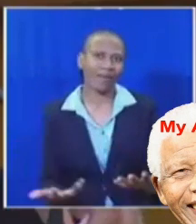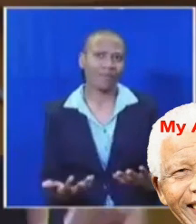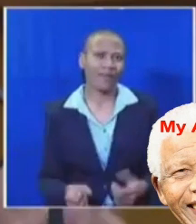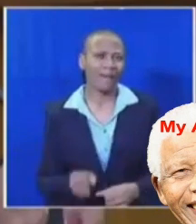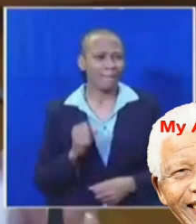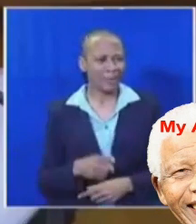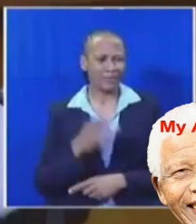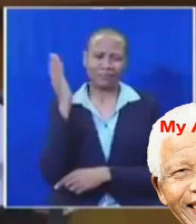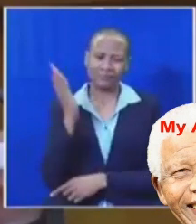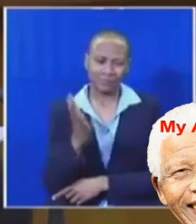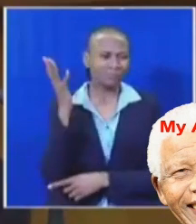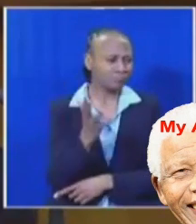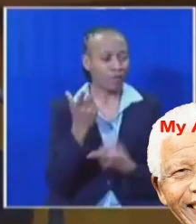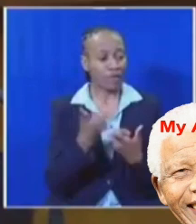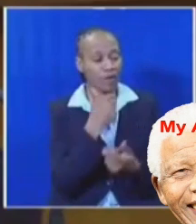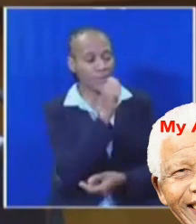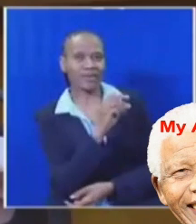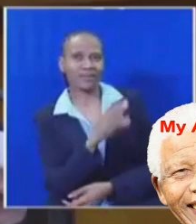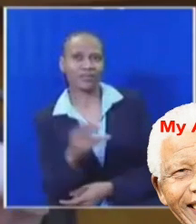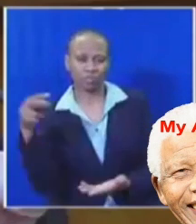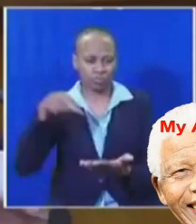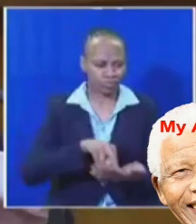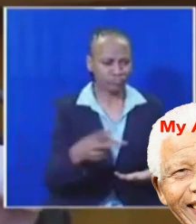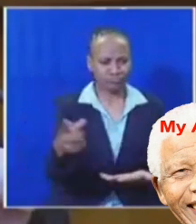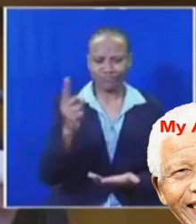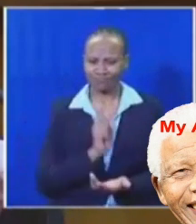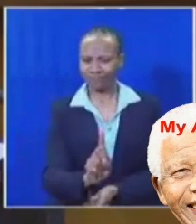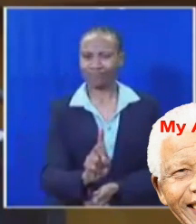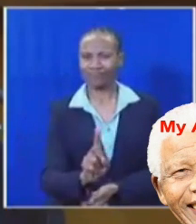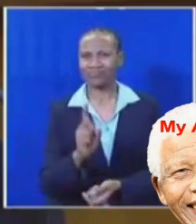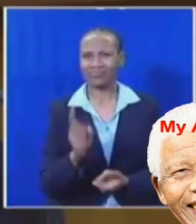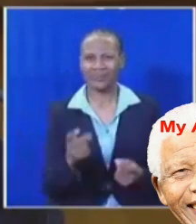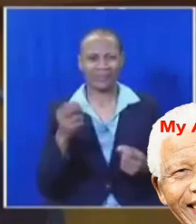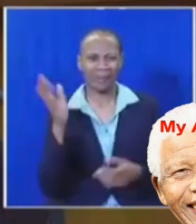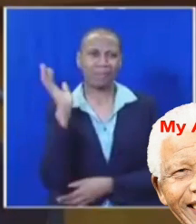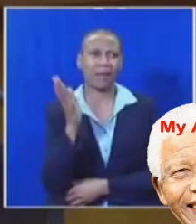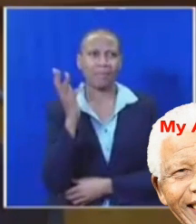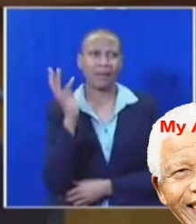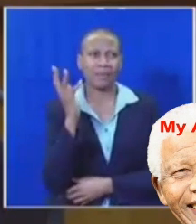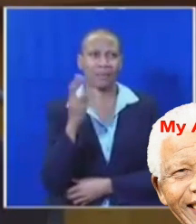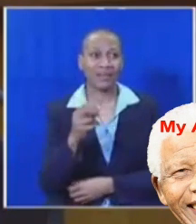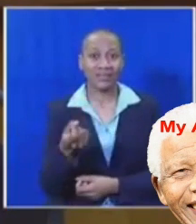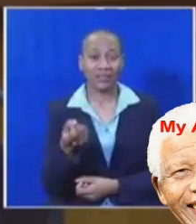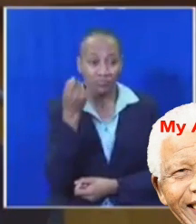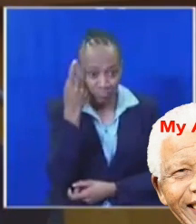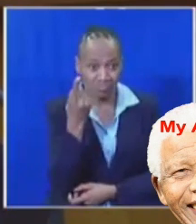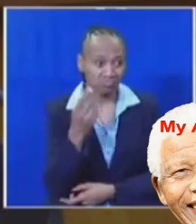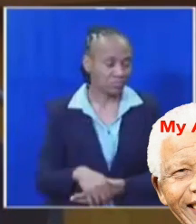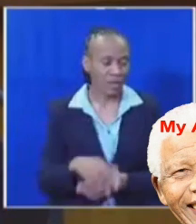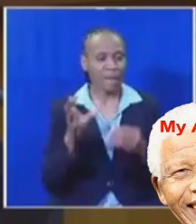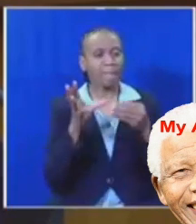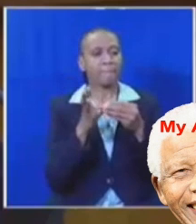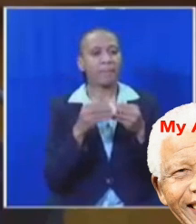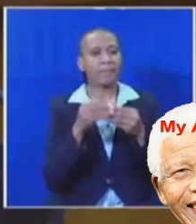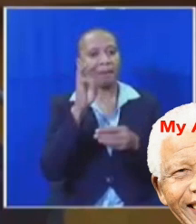speaker after speaker from the ANC came and stood up and spoke a lot of hot air. I mean, Mabe said, Honorable Mabe, the